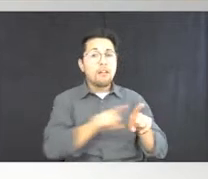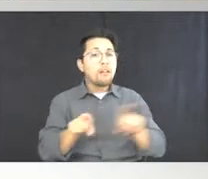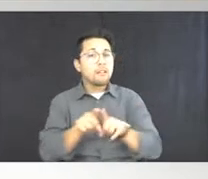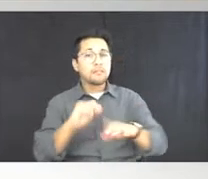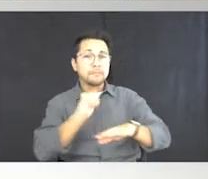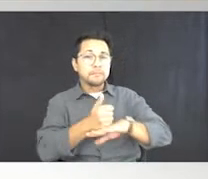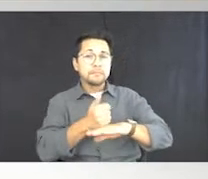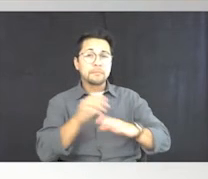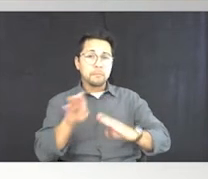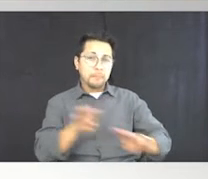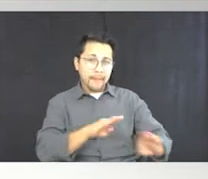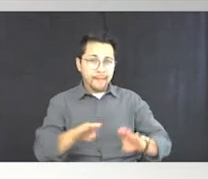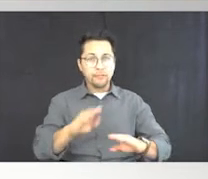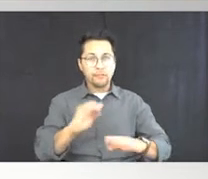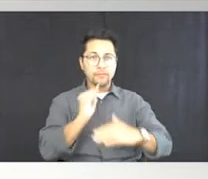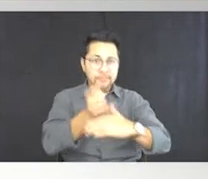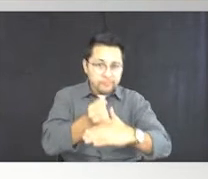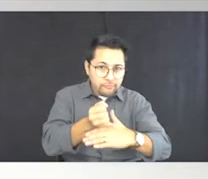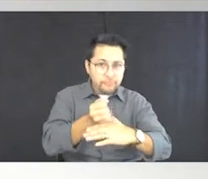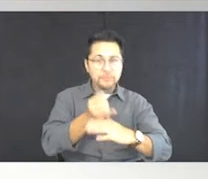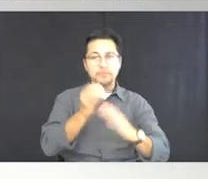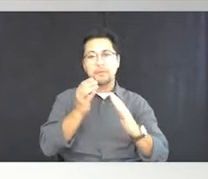behavioral intervention plan.